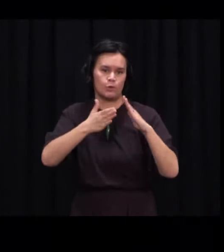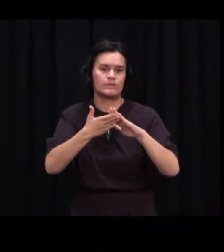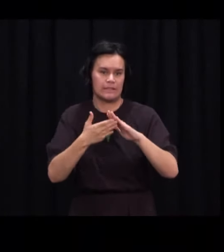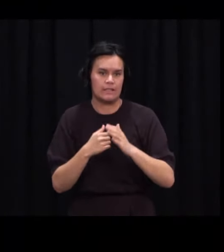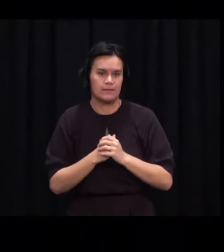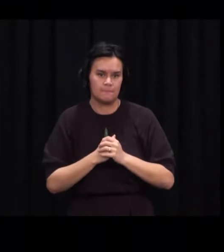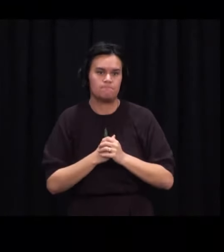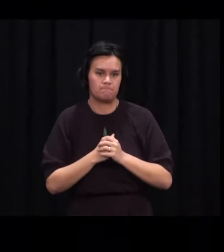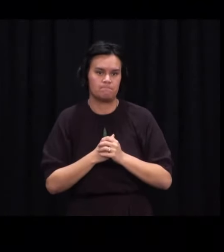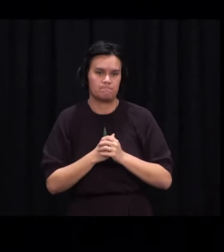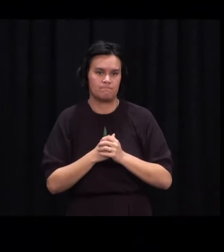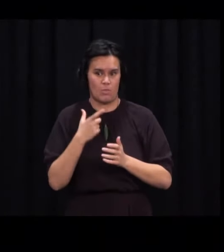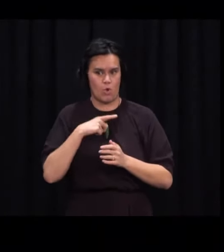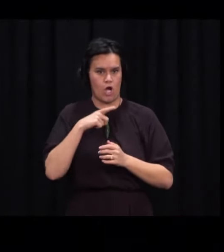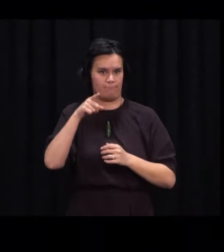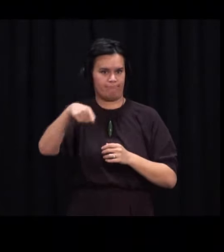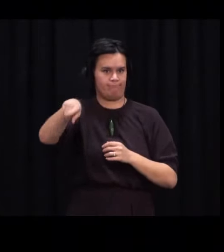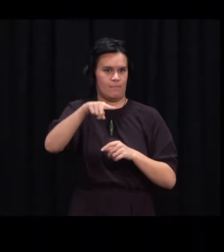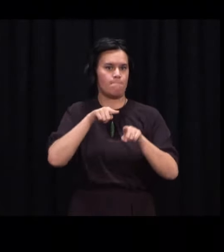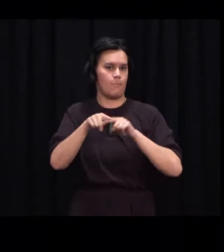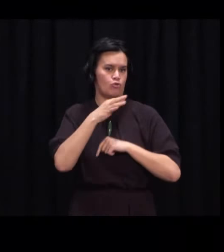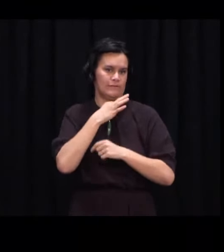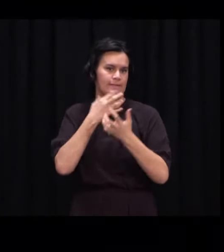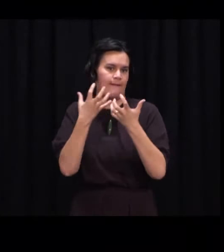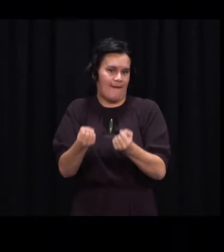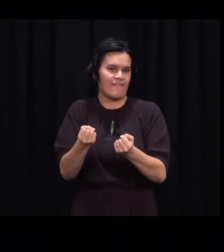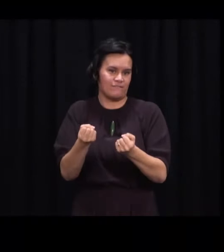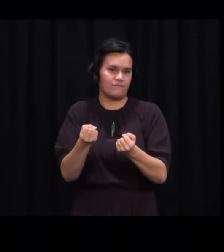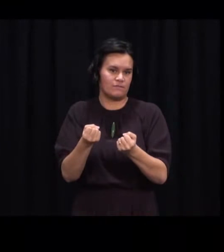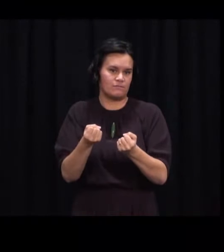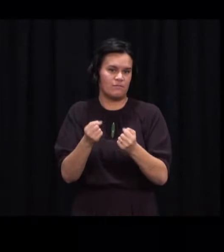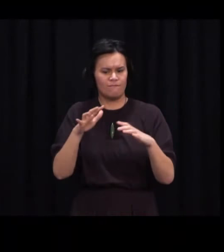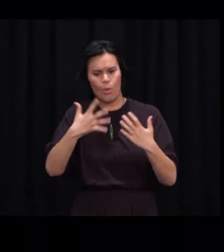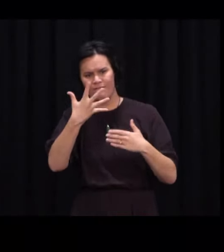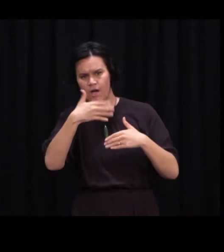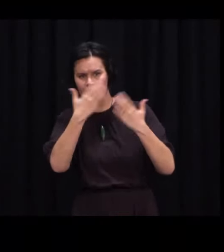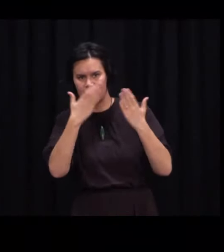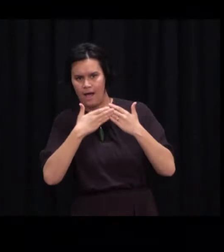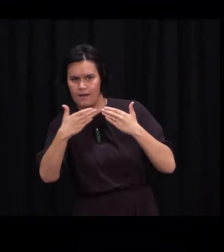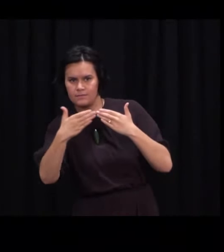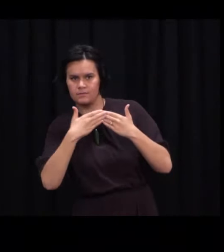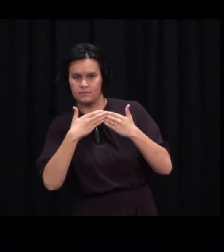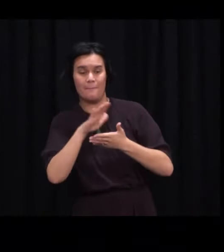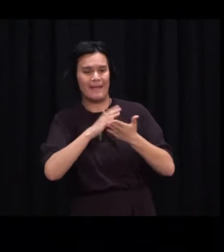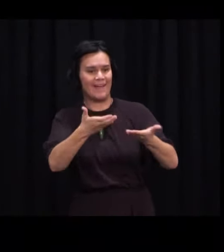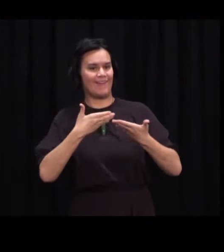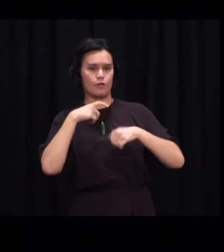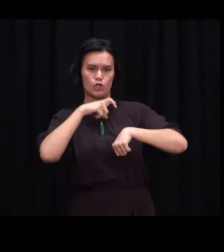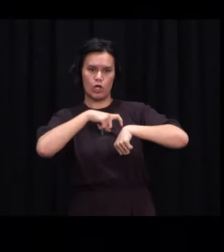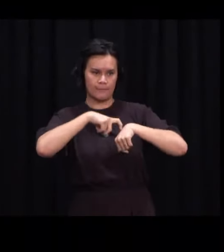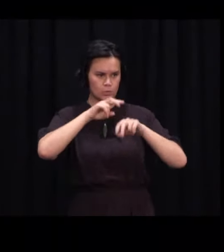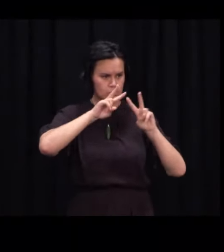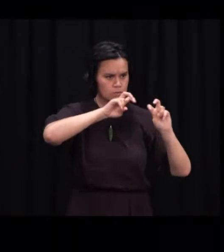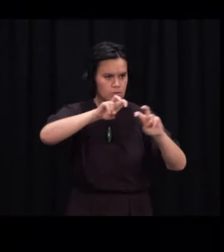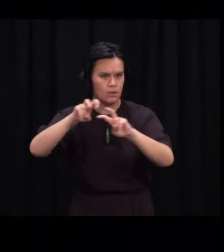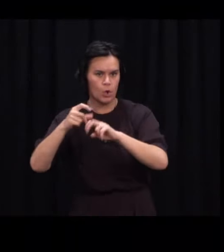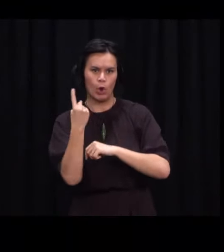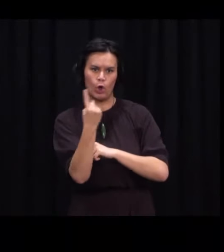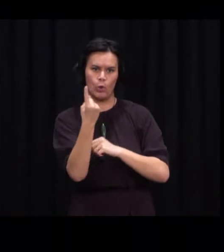for those most likely to be affected, for a period of time that allows extensive contact tracing and allows